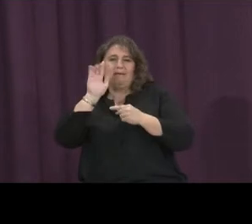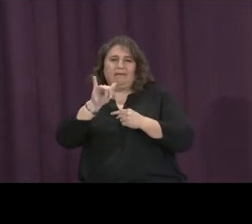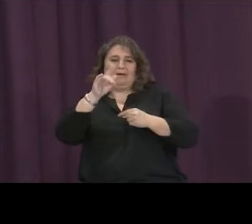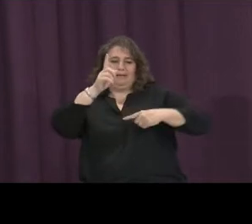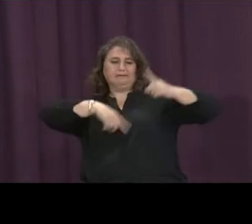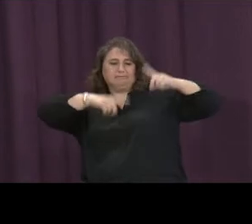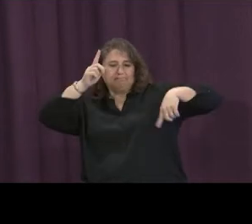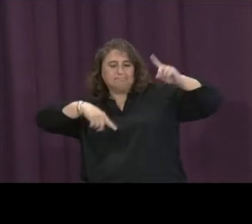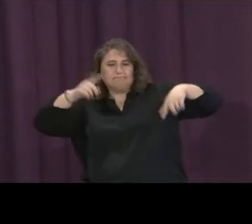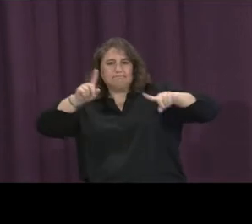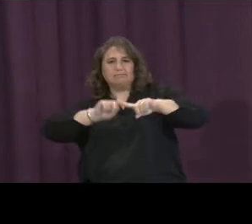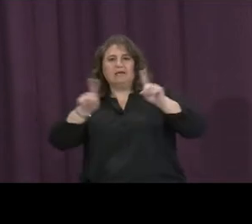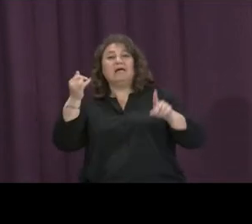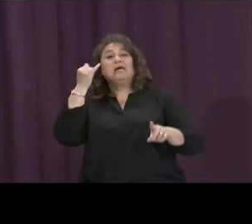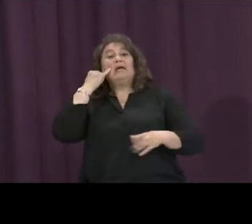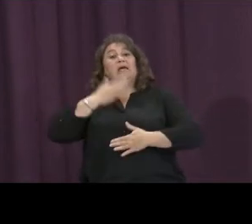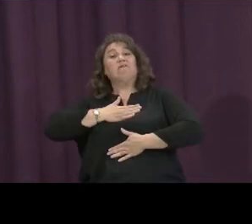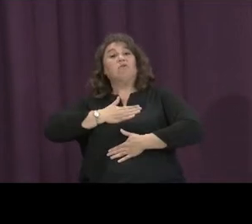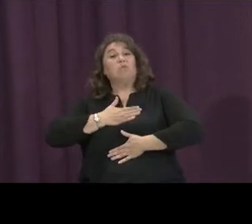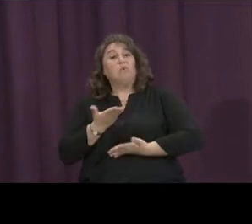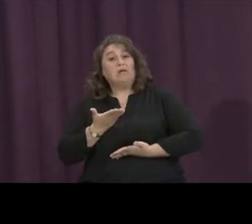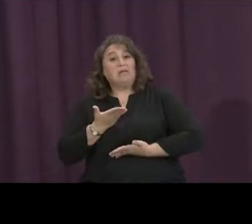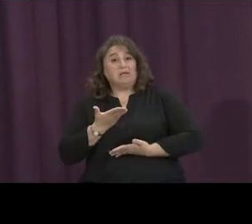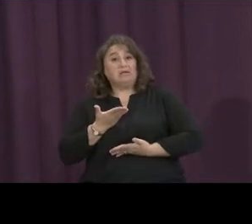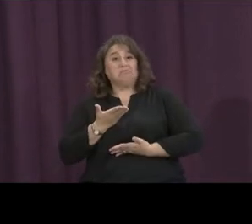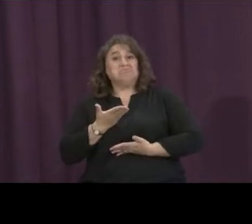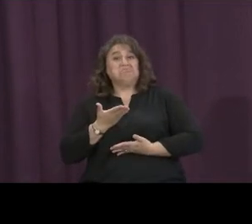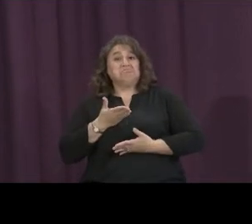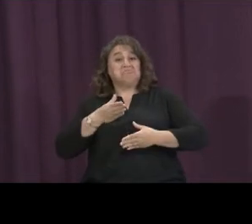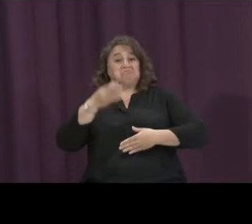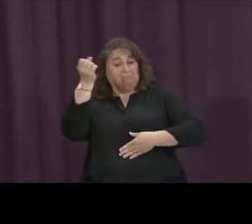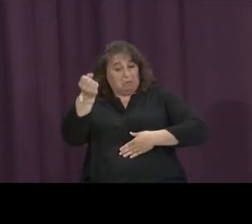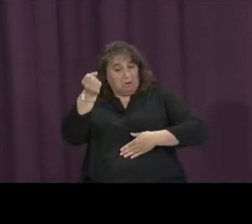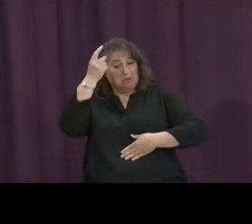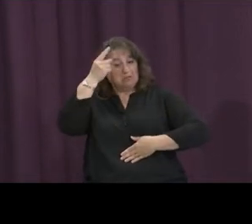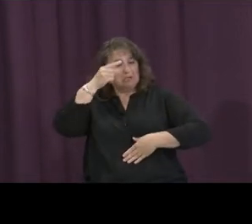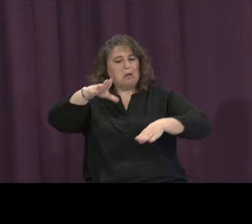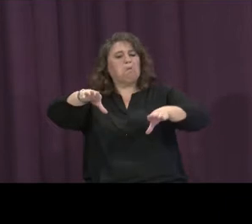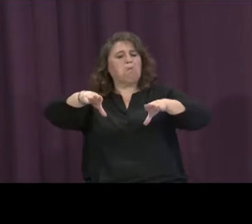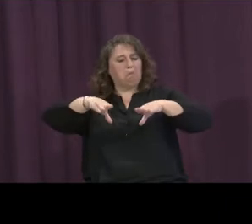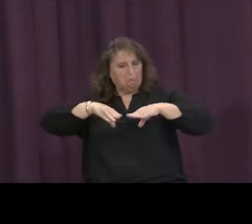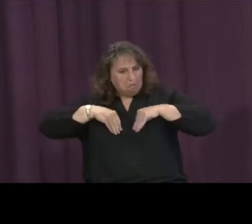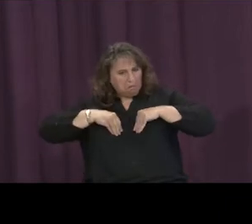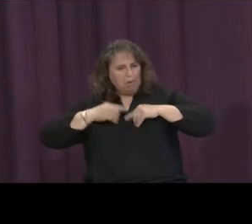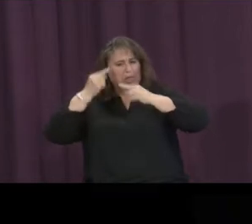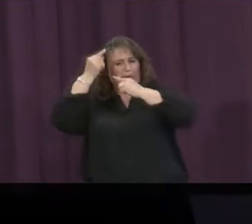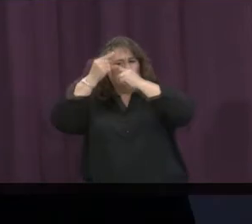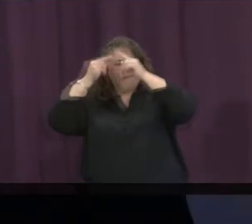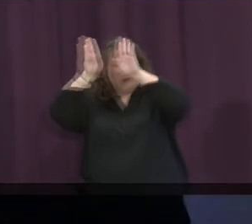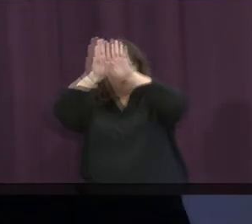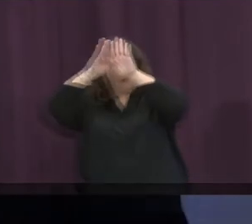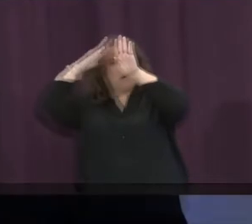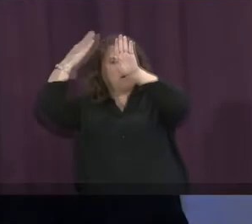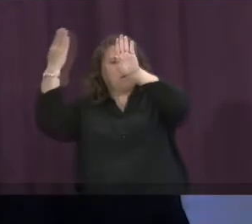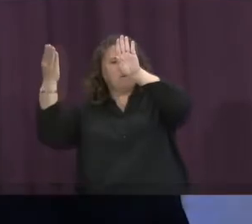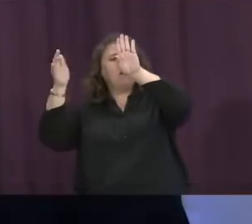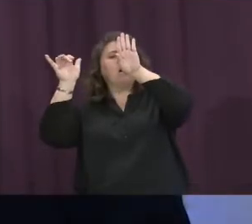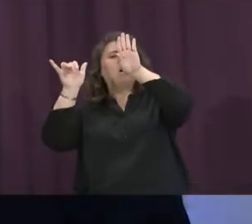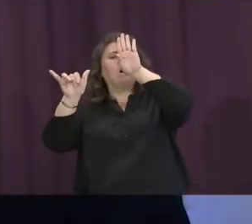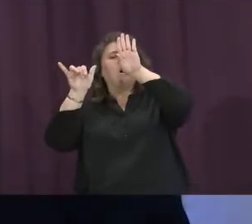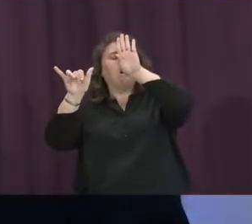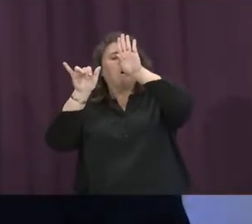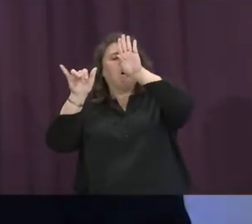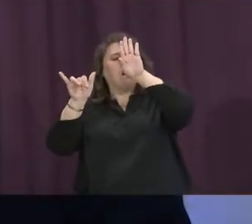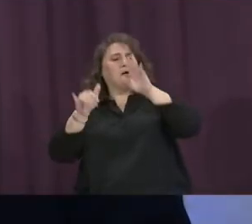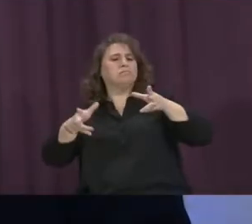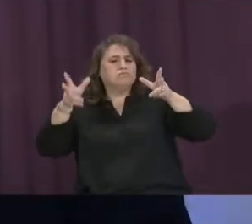where you're open to understanding and that you're willing to lead that conversation with